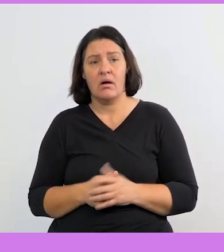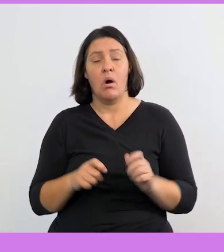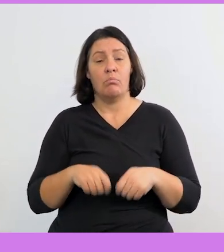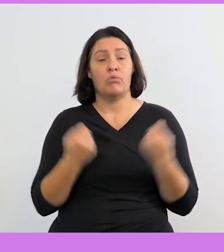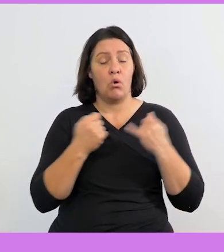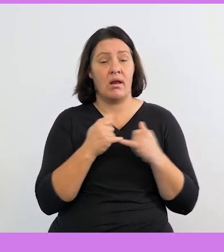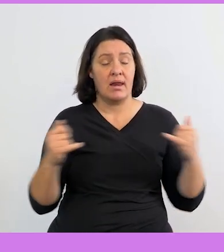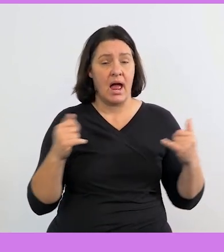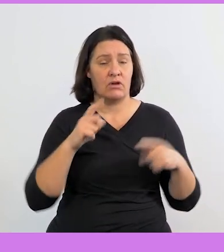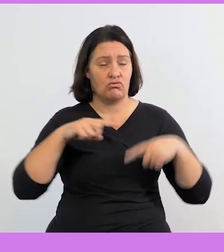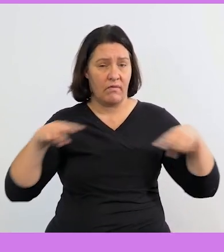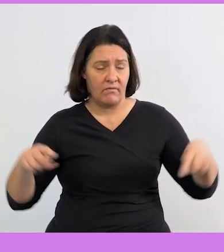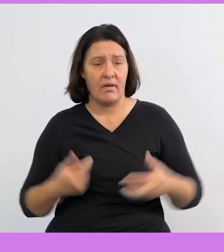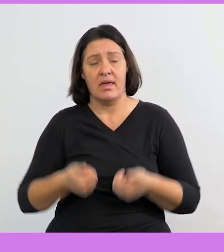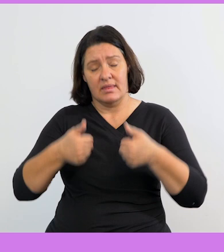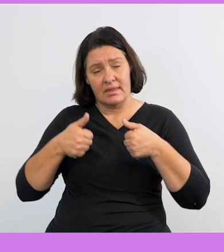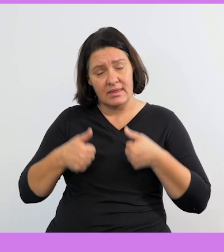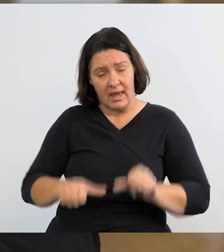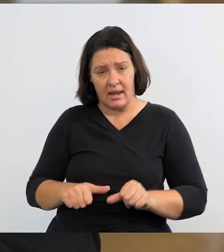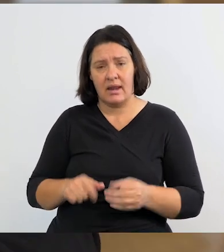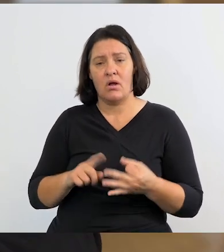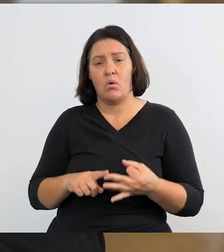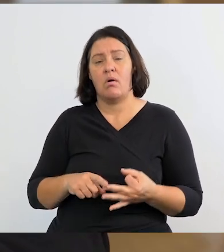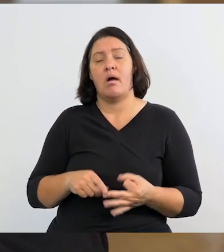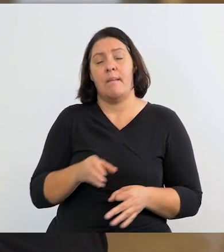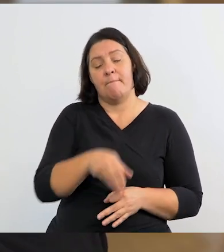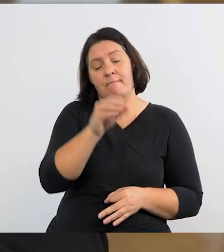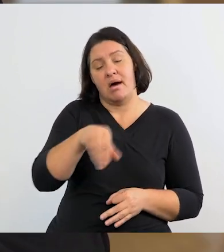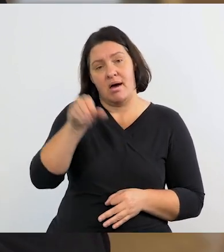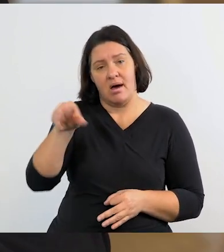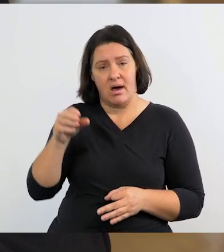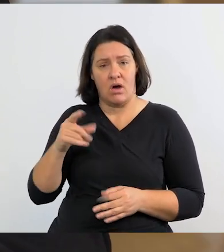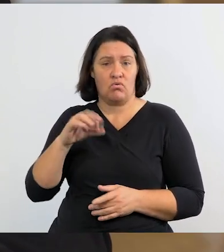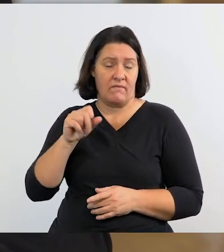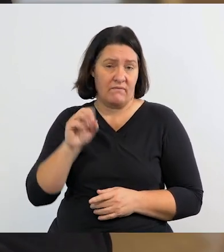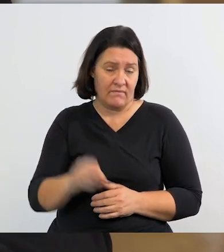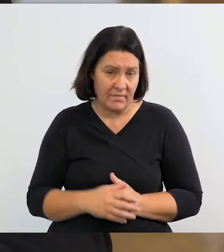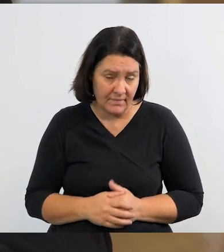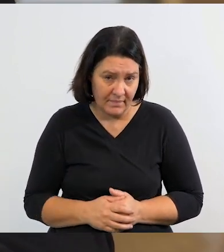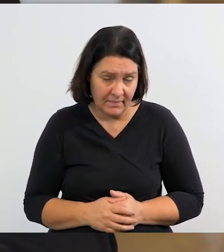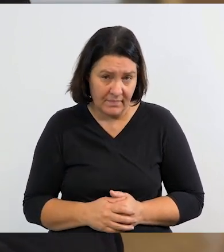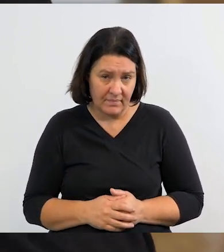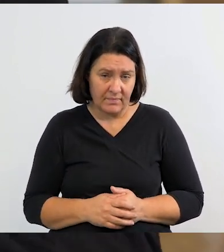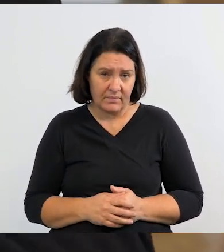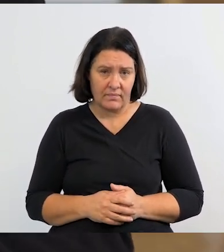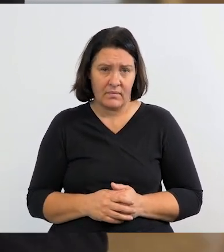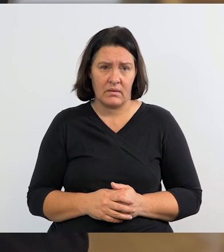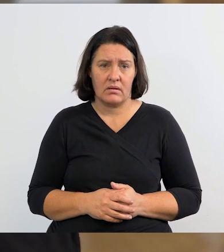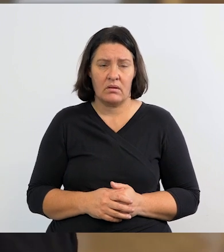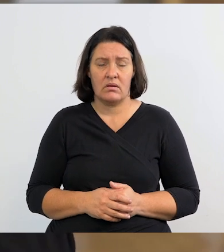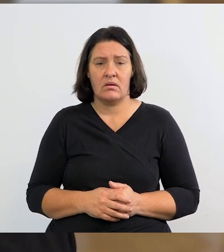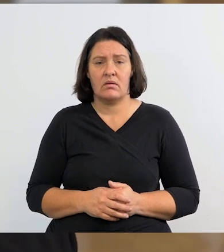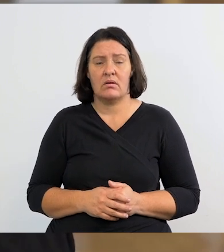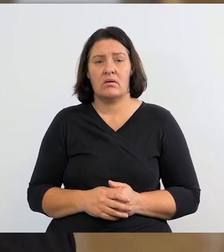to broken line graphs, and then we'll also look at bar graphs. Okay, so let's quickly do a